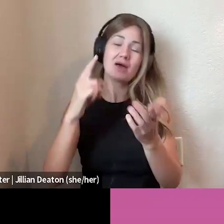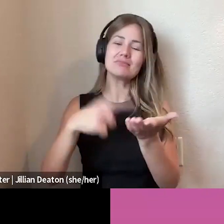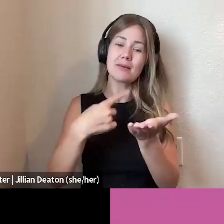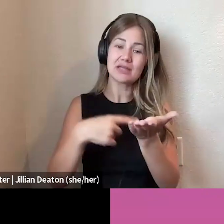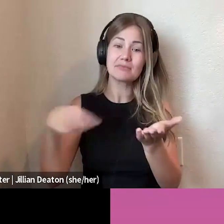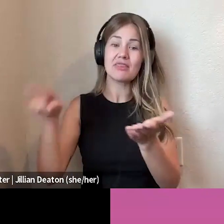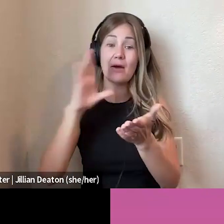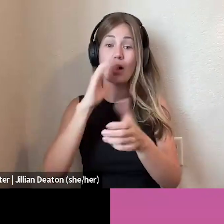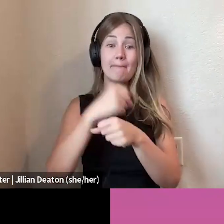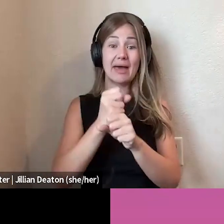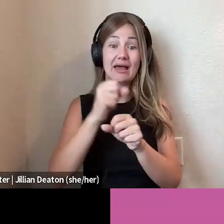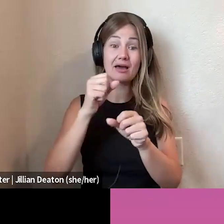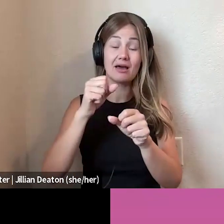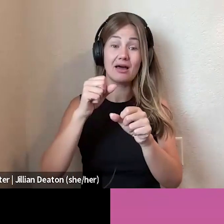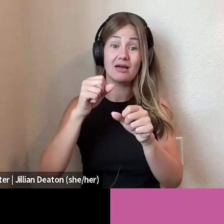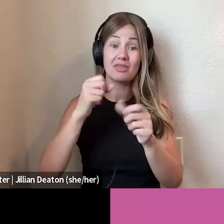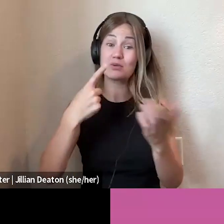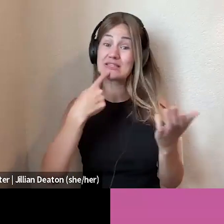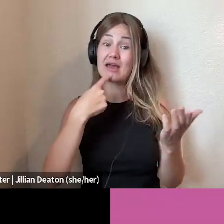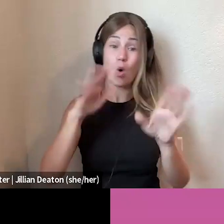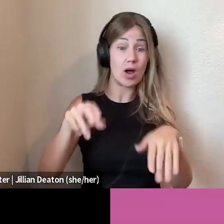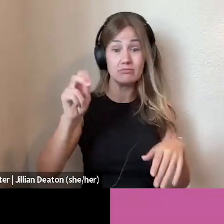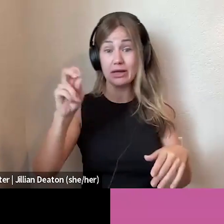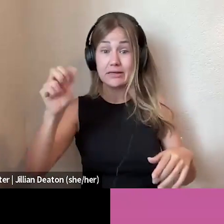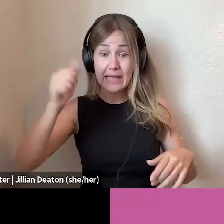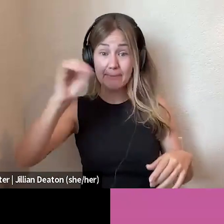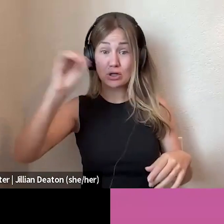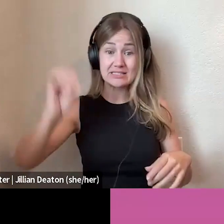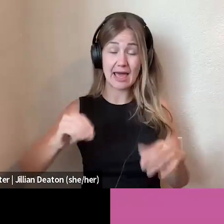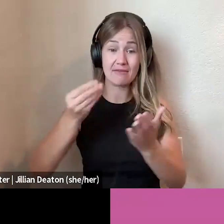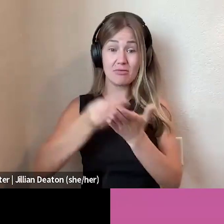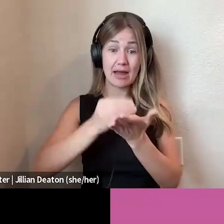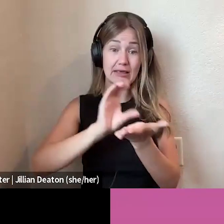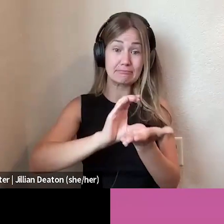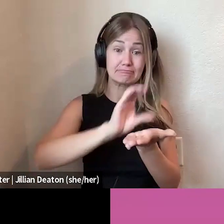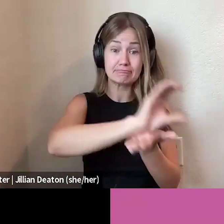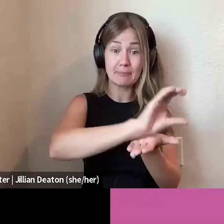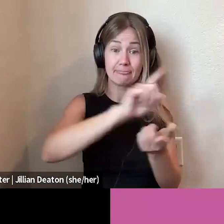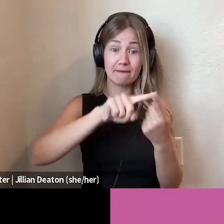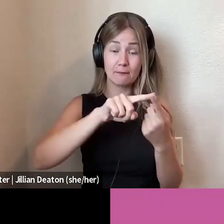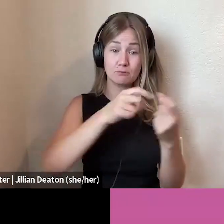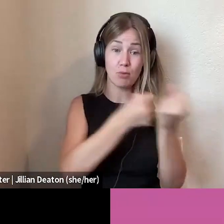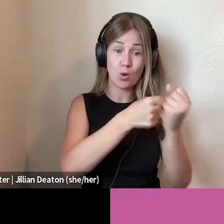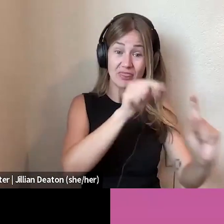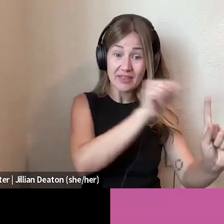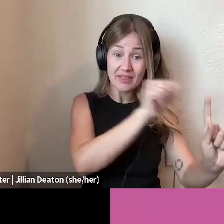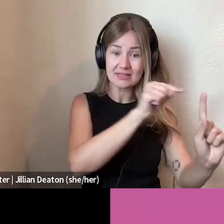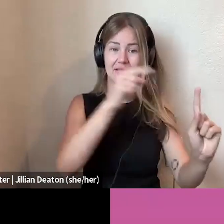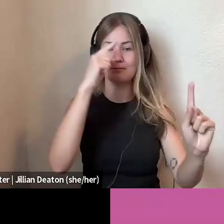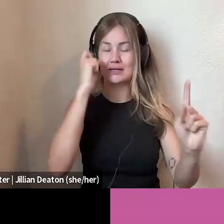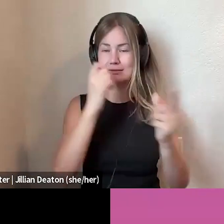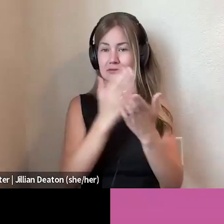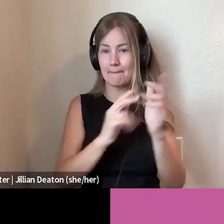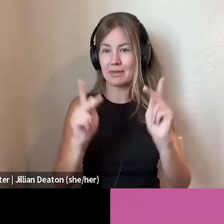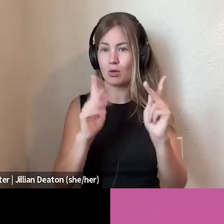case. I think I know you say you couldn't have it, but 10% towards this, because the people, for most organizations, the